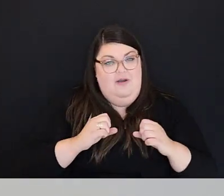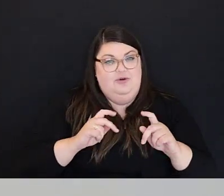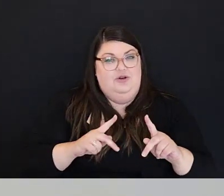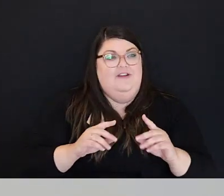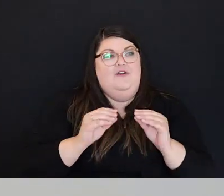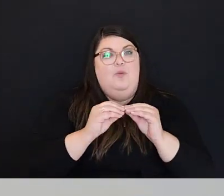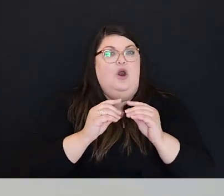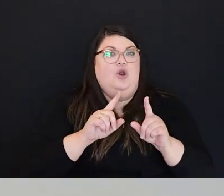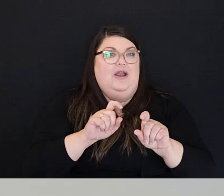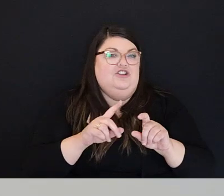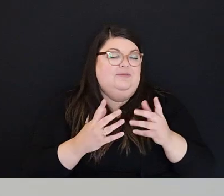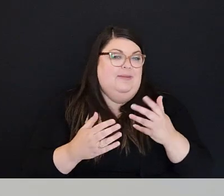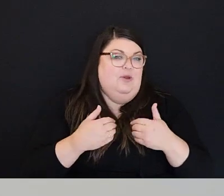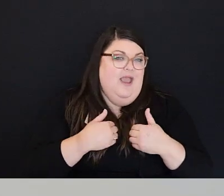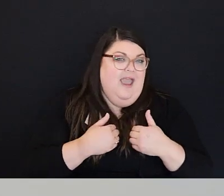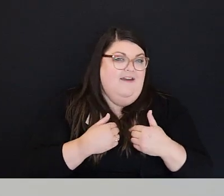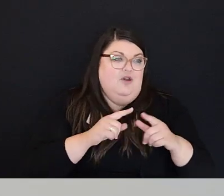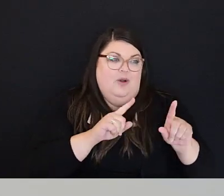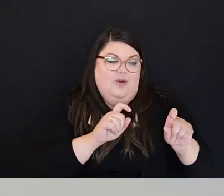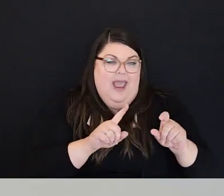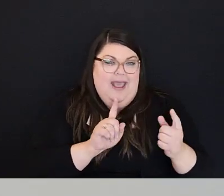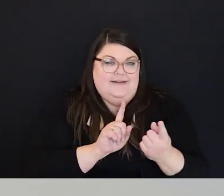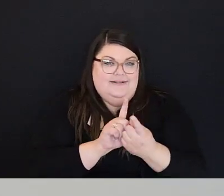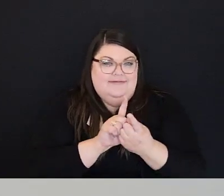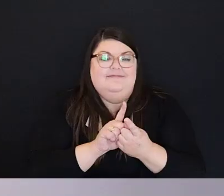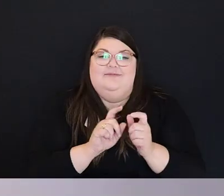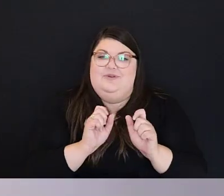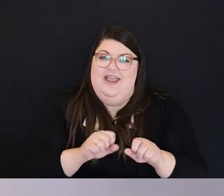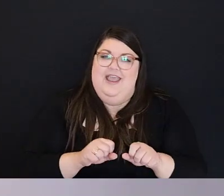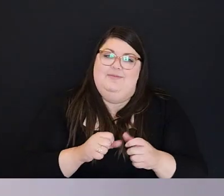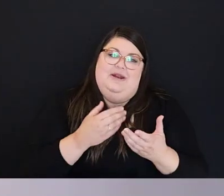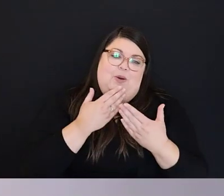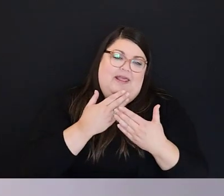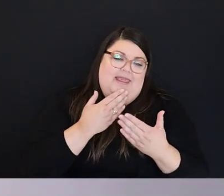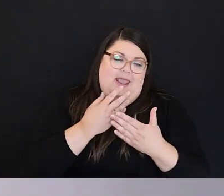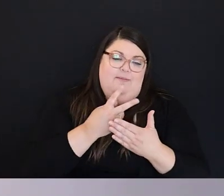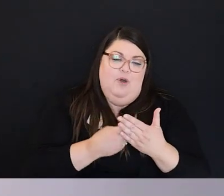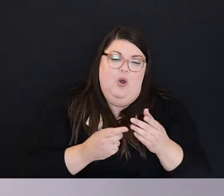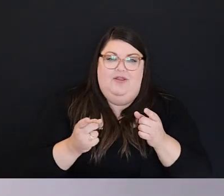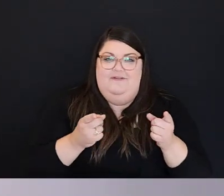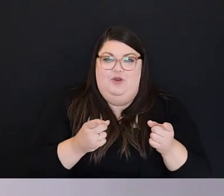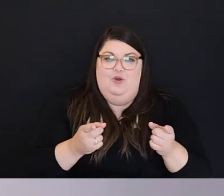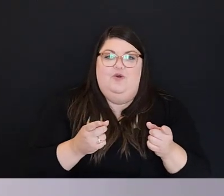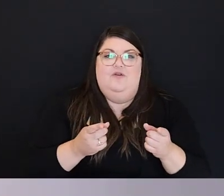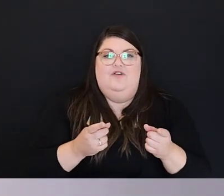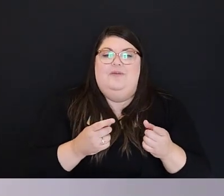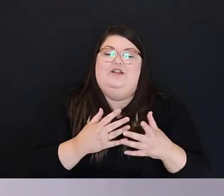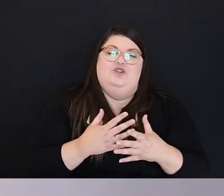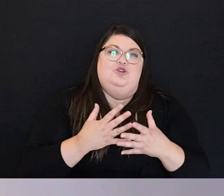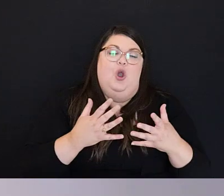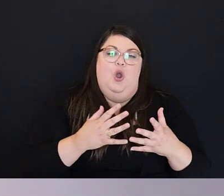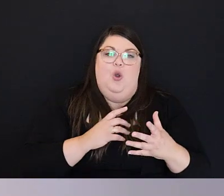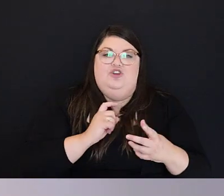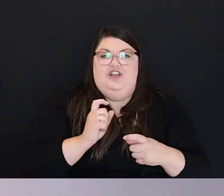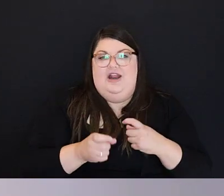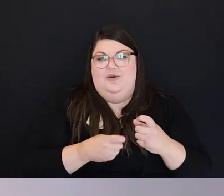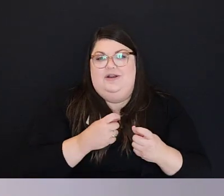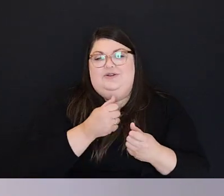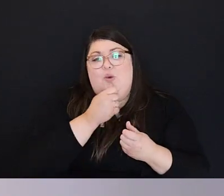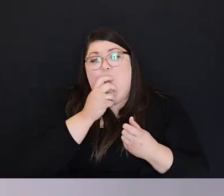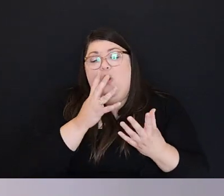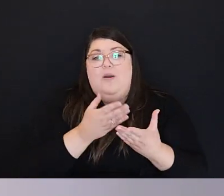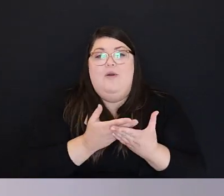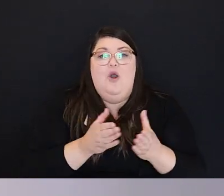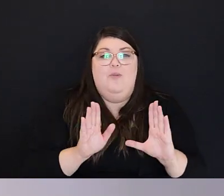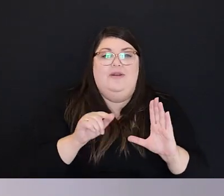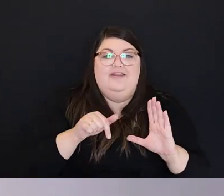other questions that you might have or want to ask of them. But I just want to thank you both for being so generous and so warm and so open